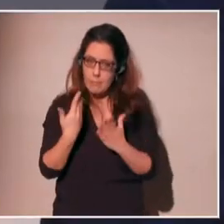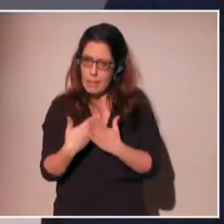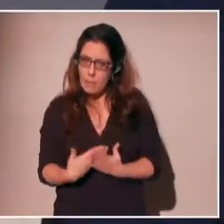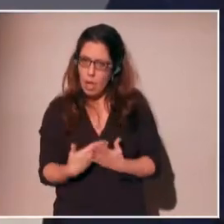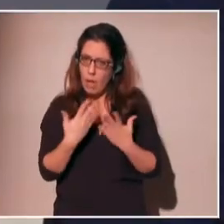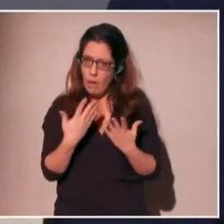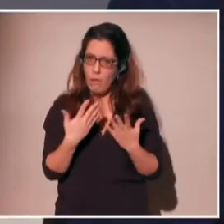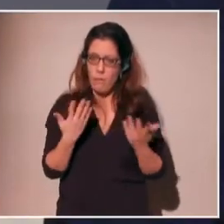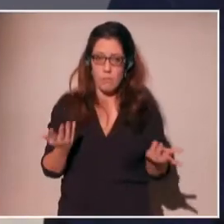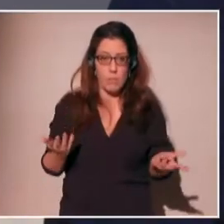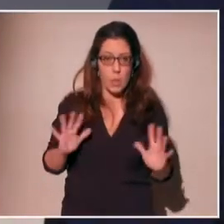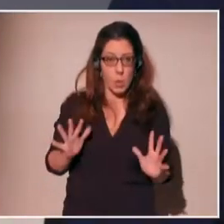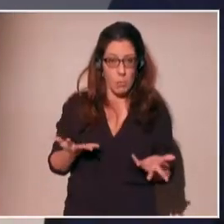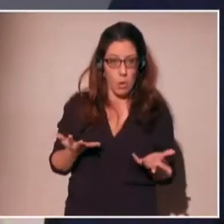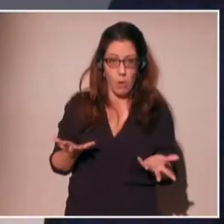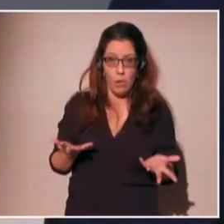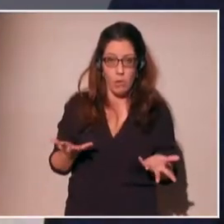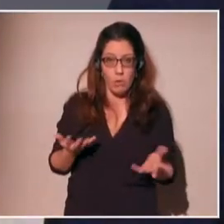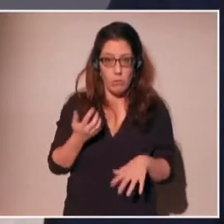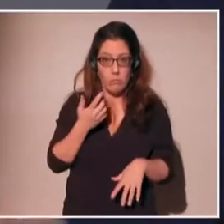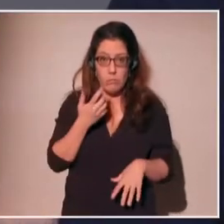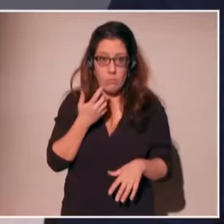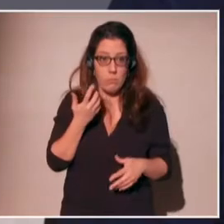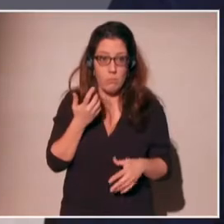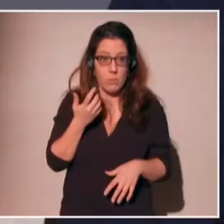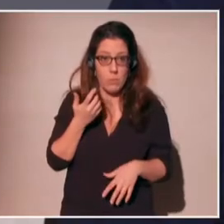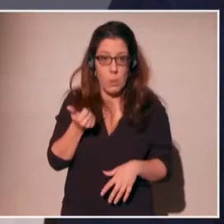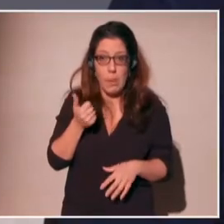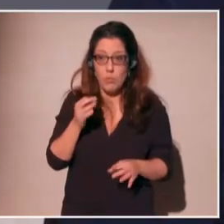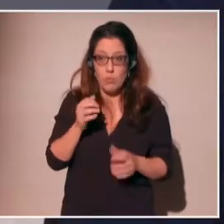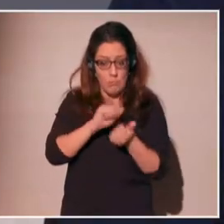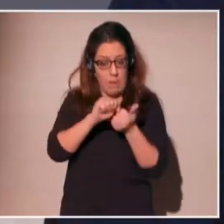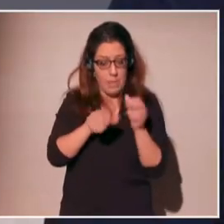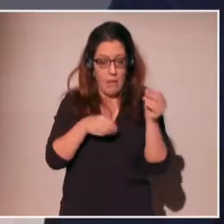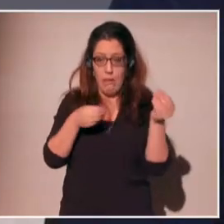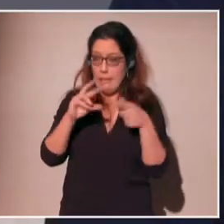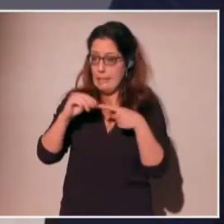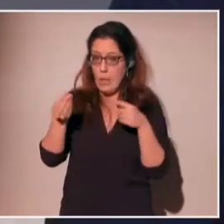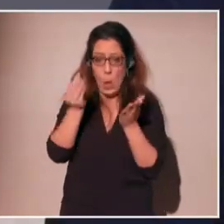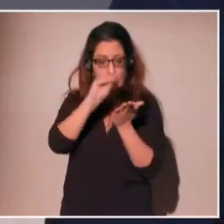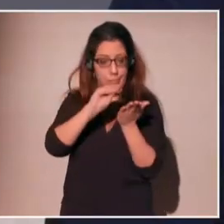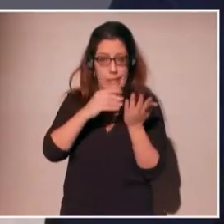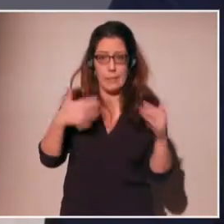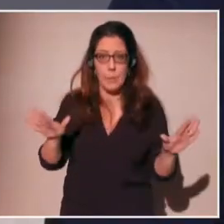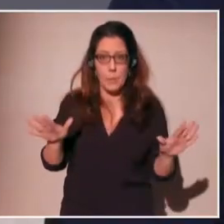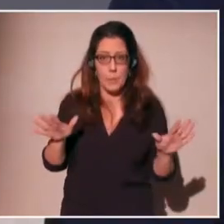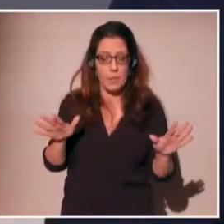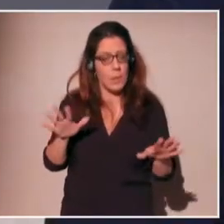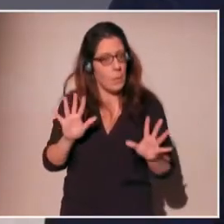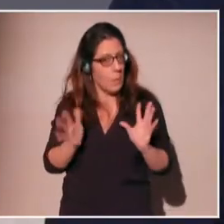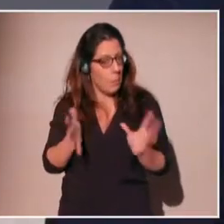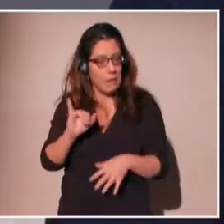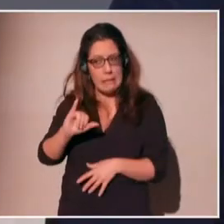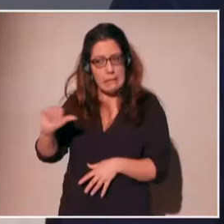AI to help these scientists refining and expressing their object of study? And for engineers, it's even more